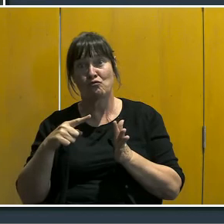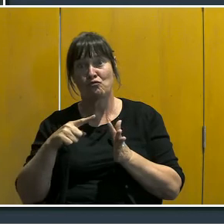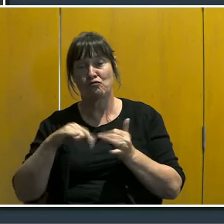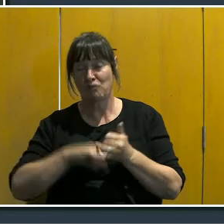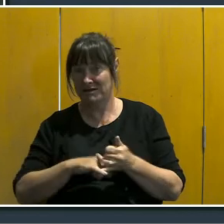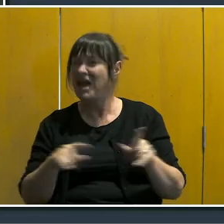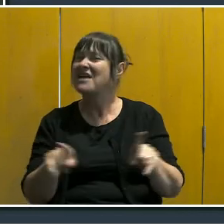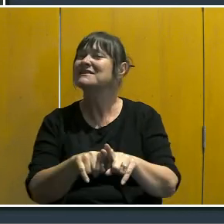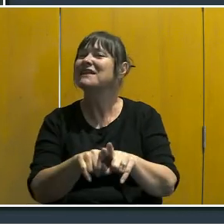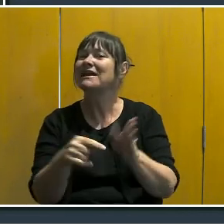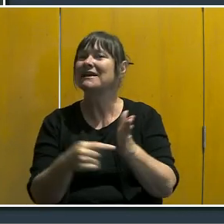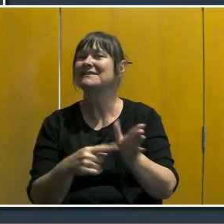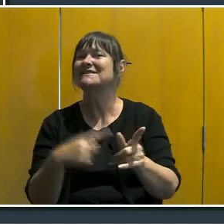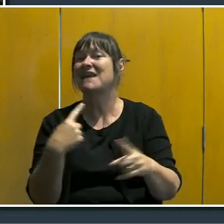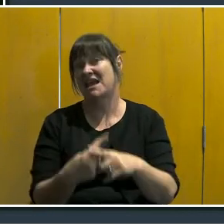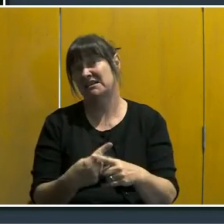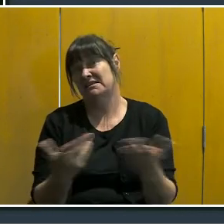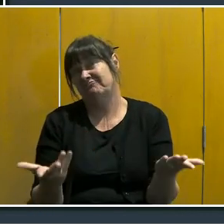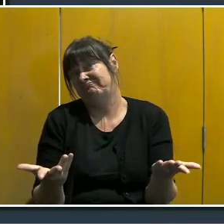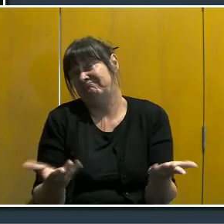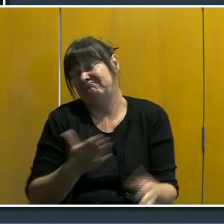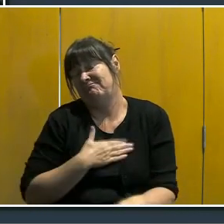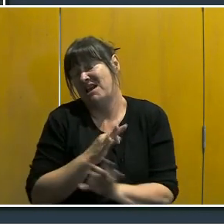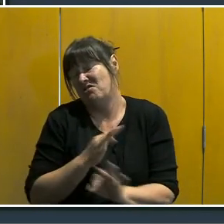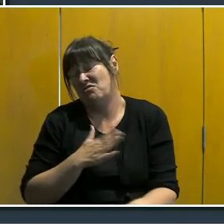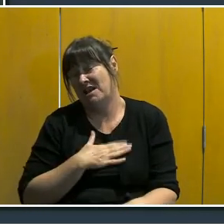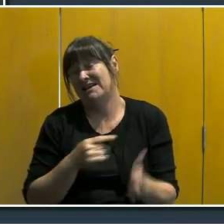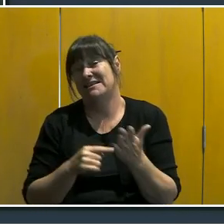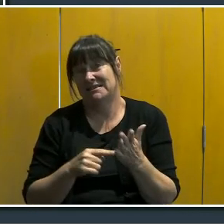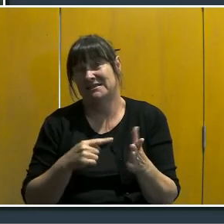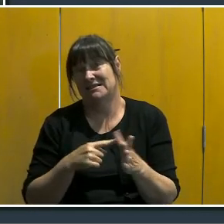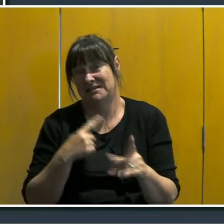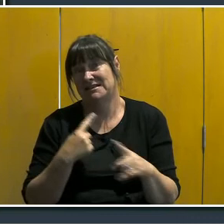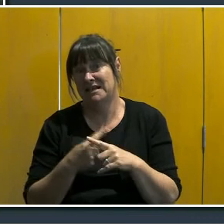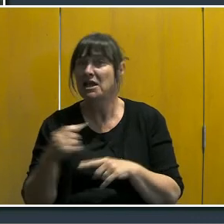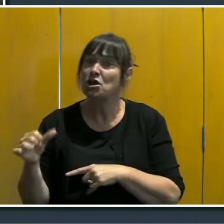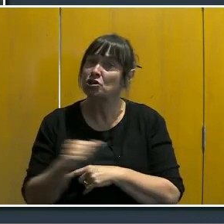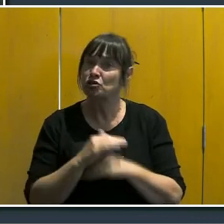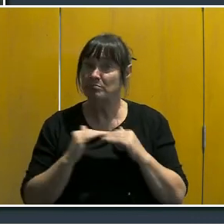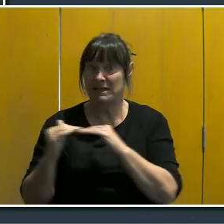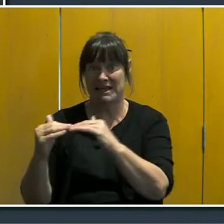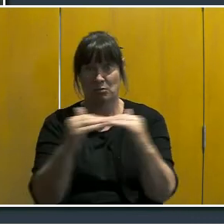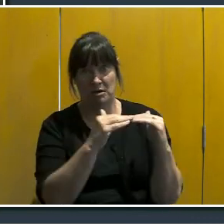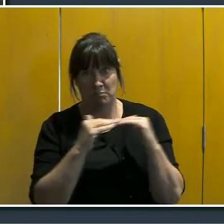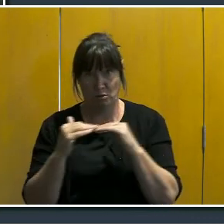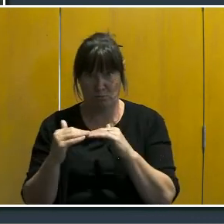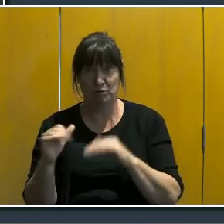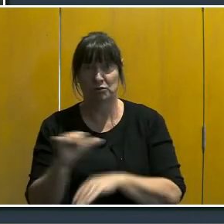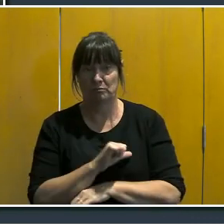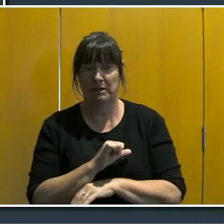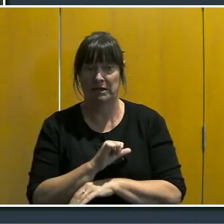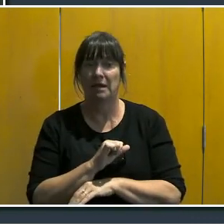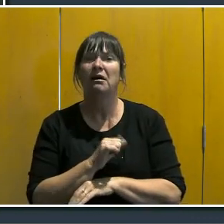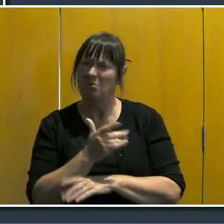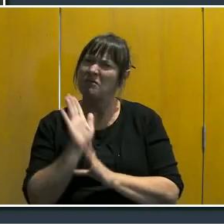end of the day, that's the fundamental principle of it, whether we like it or not. We all like to see equity within a taxation, and I think we've heard a lot of arguments when I've just sat here for those four submitters